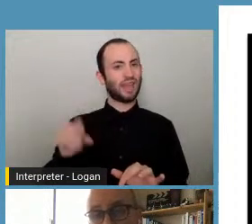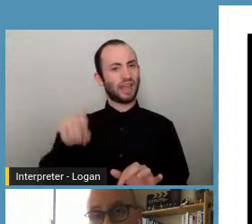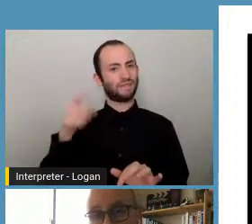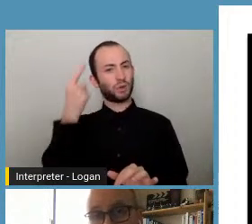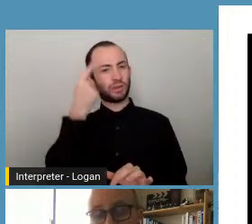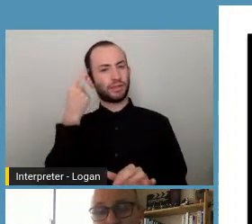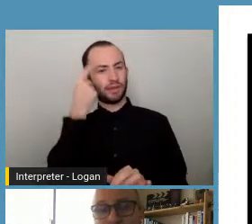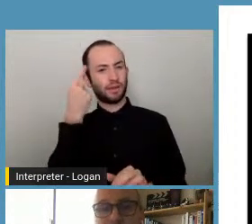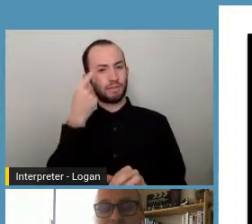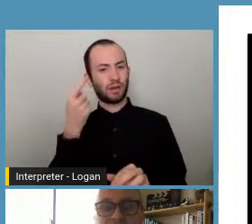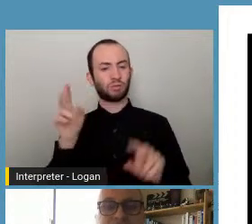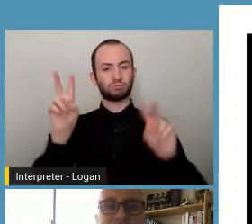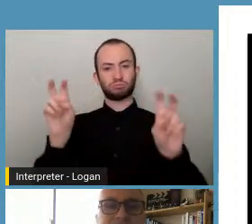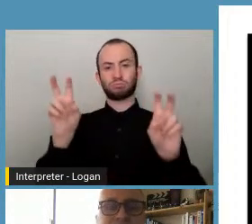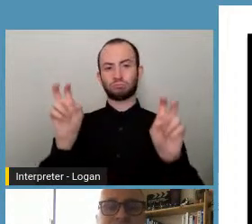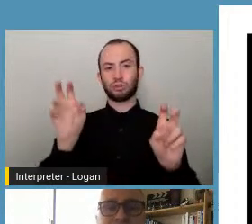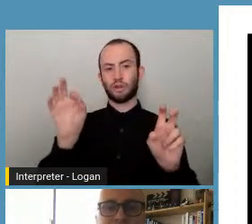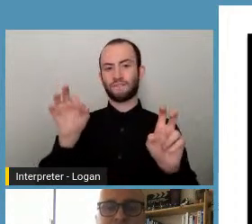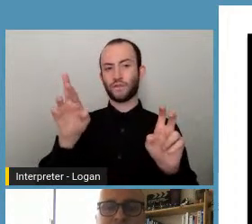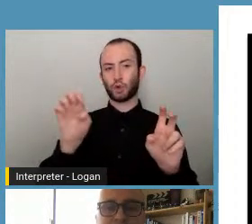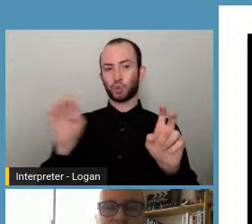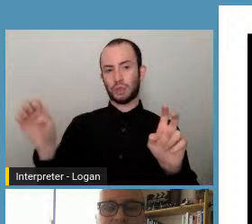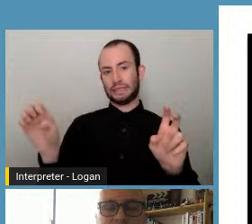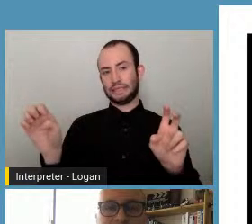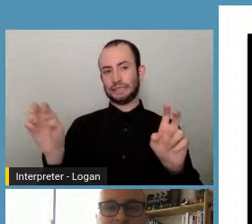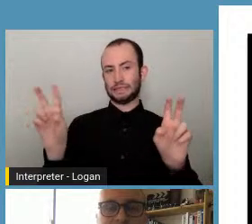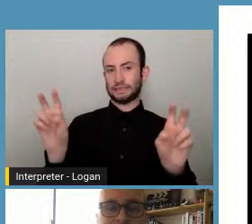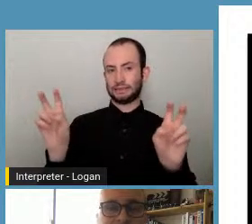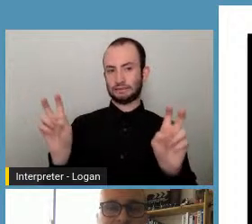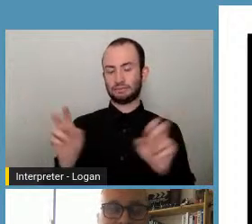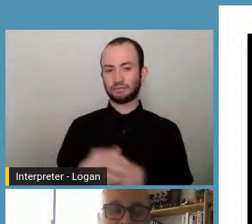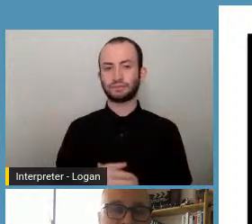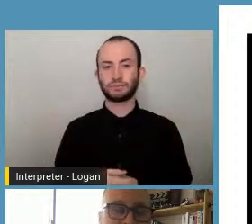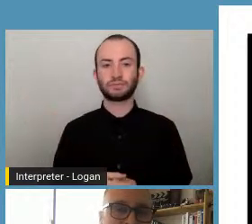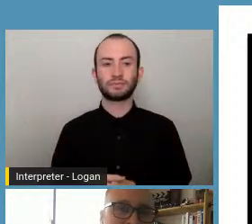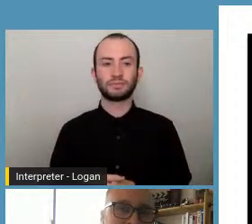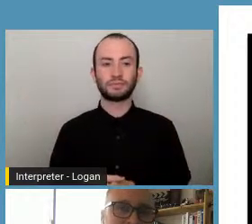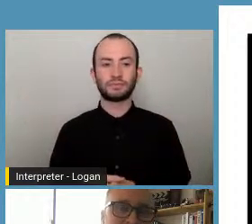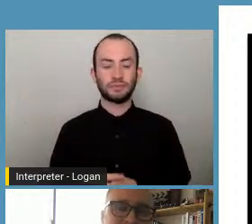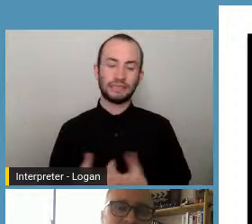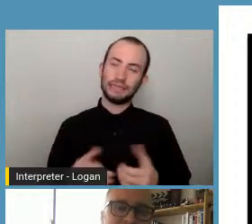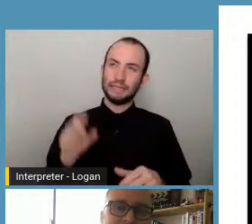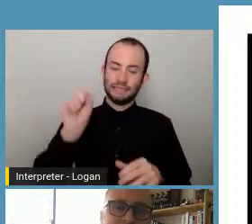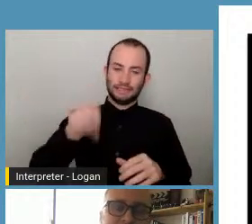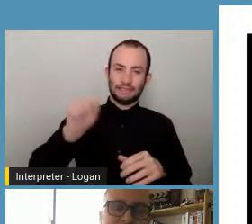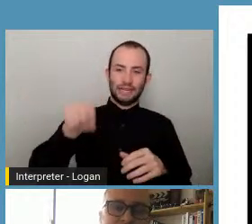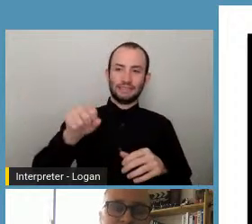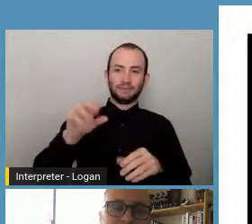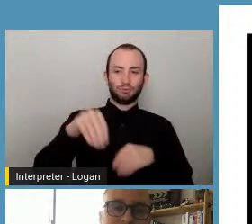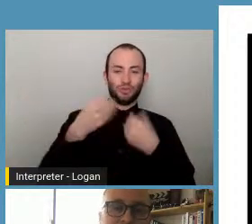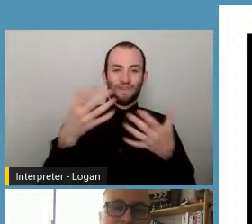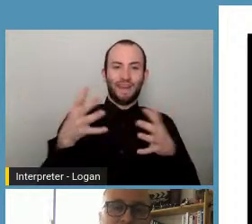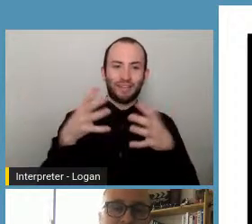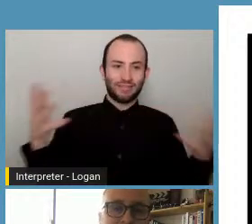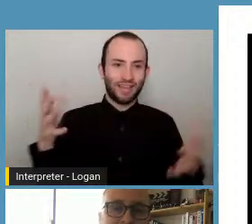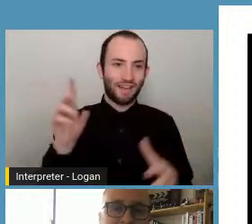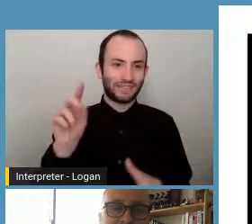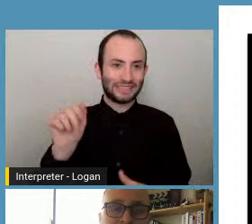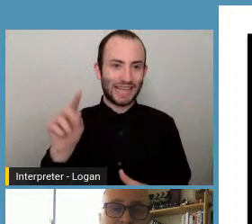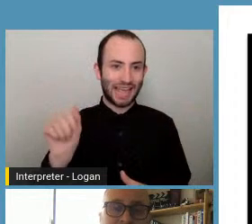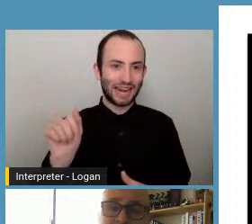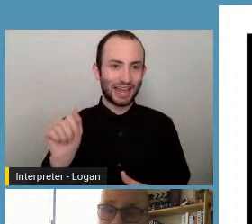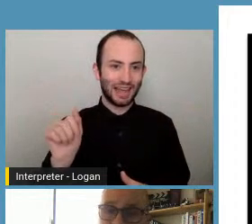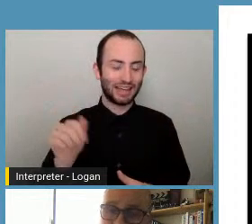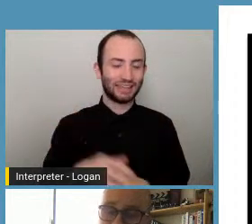quote unquote free in many cases. Obviously, we're giving up a lot of data information, et cetera. So they do come at a cost.